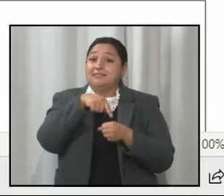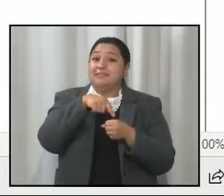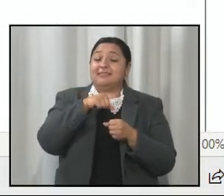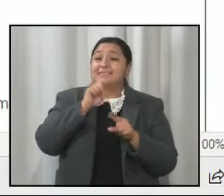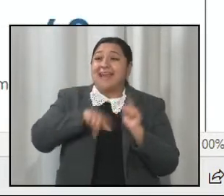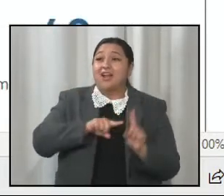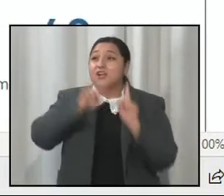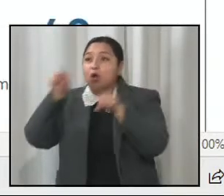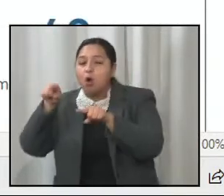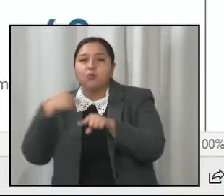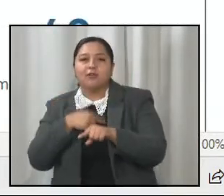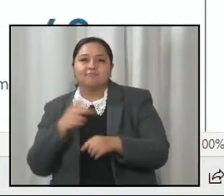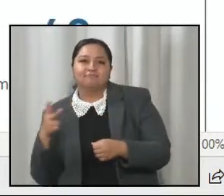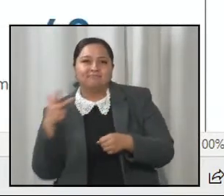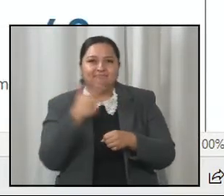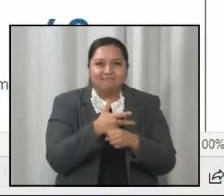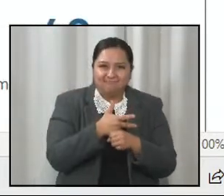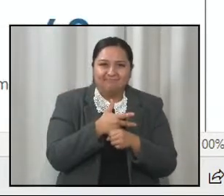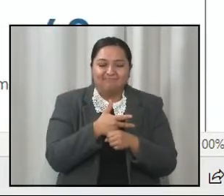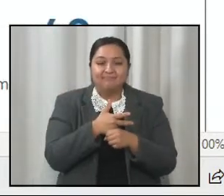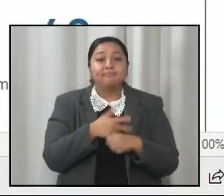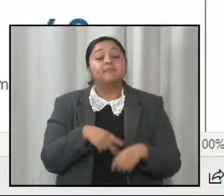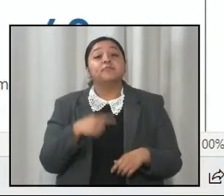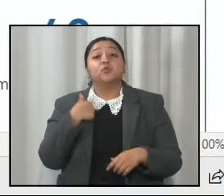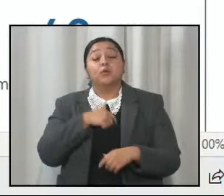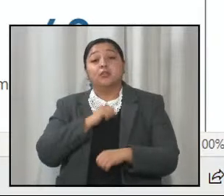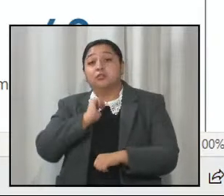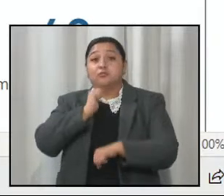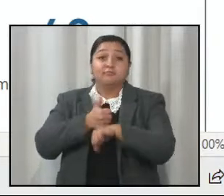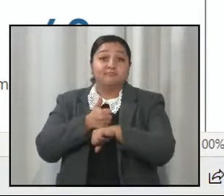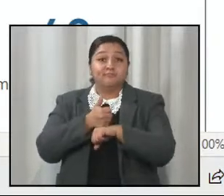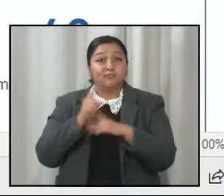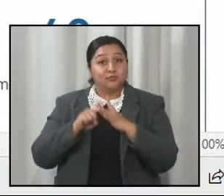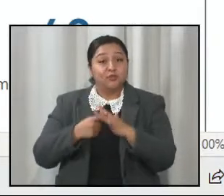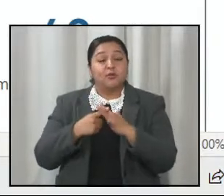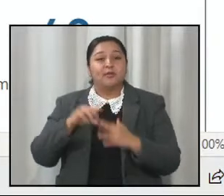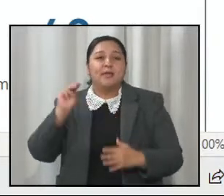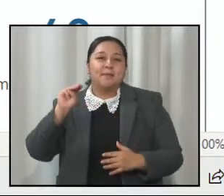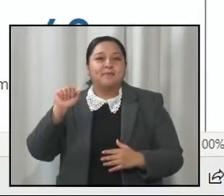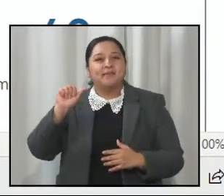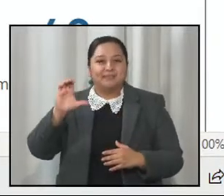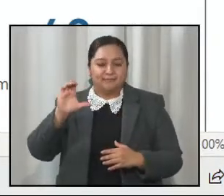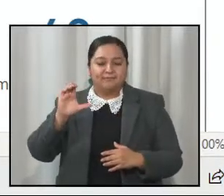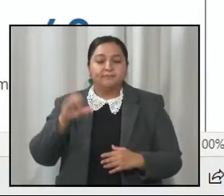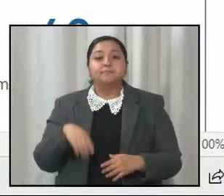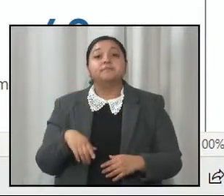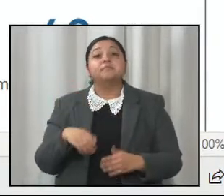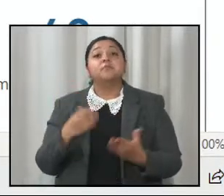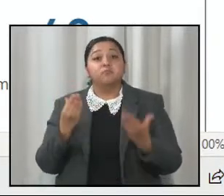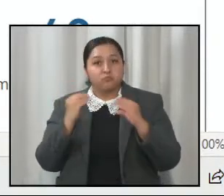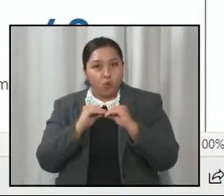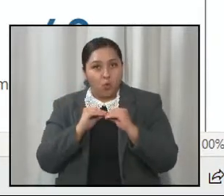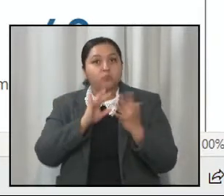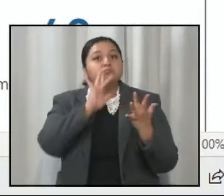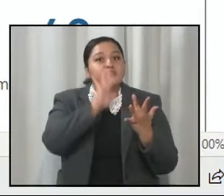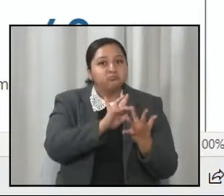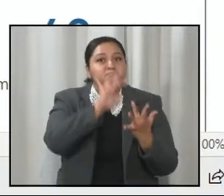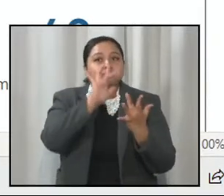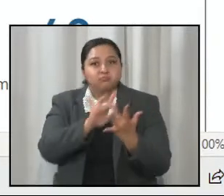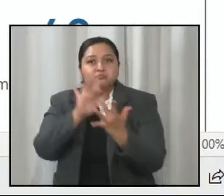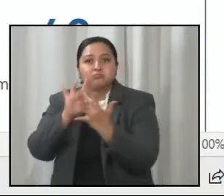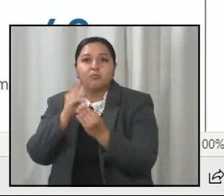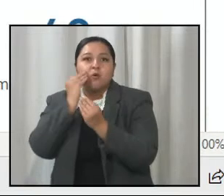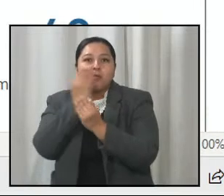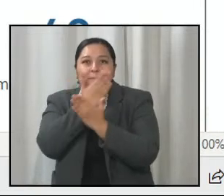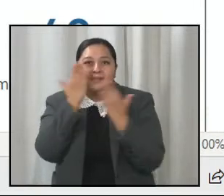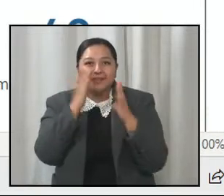center. Since launching the MAC, as we call it, we have increased the number of engagements with the homeless community, reaching